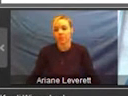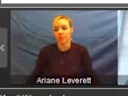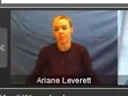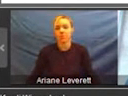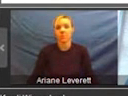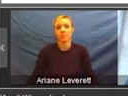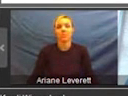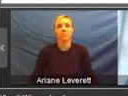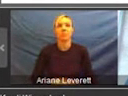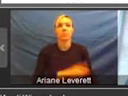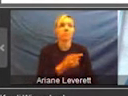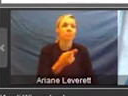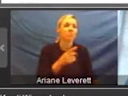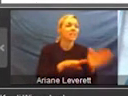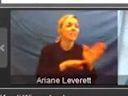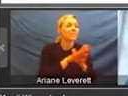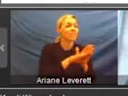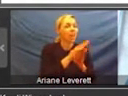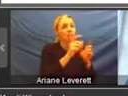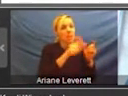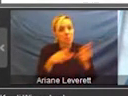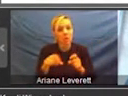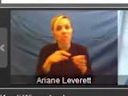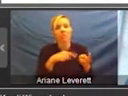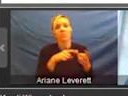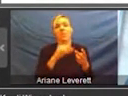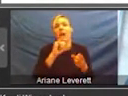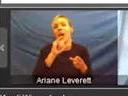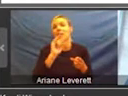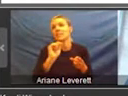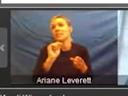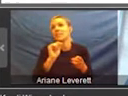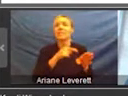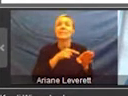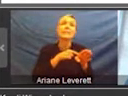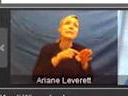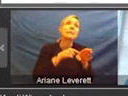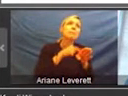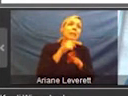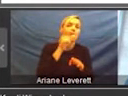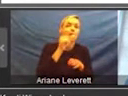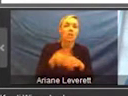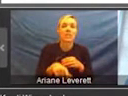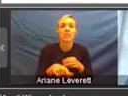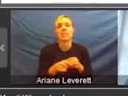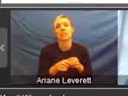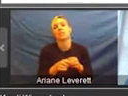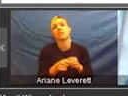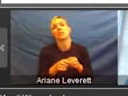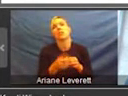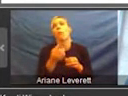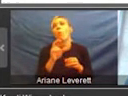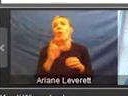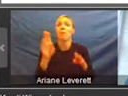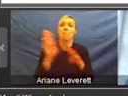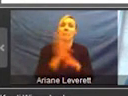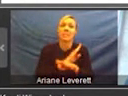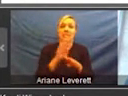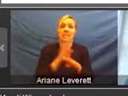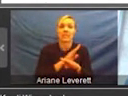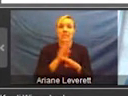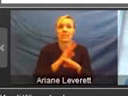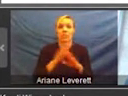developers and IT specialists or experts or IT firms from the corporate sector that are